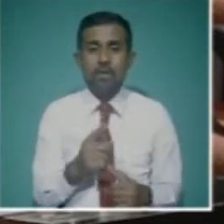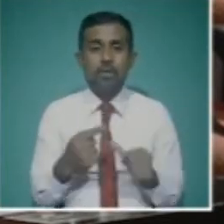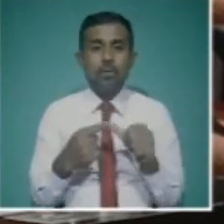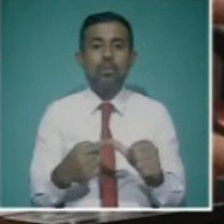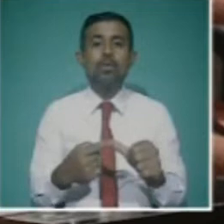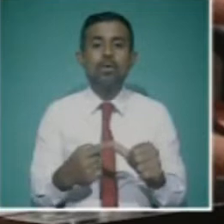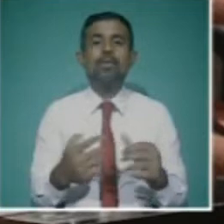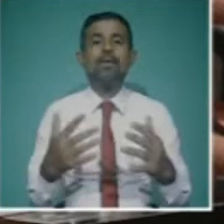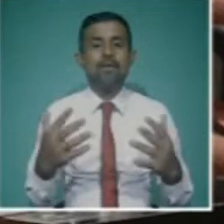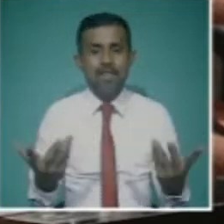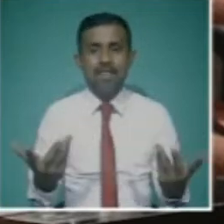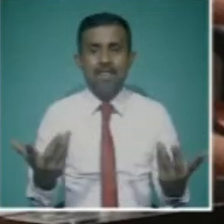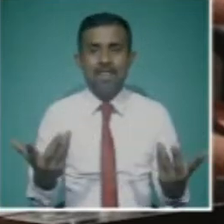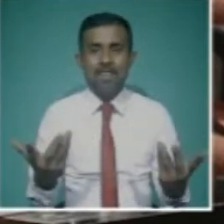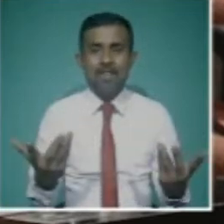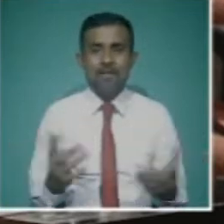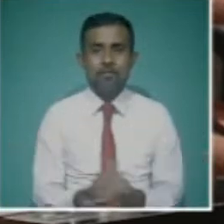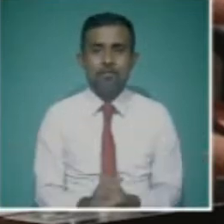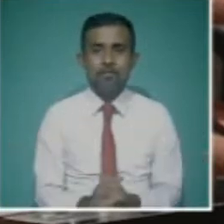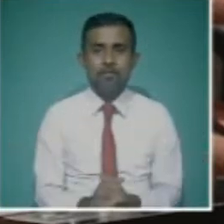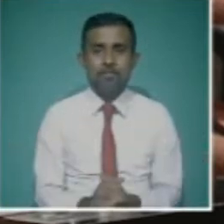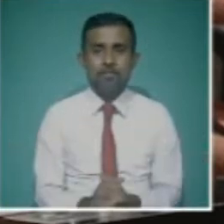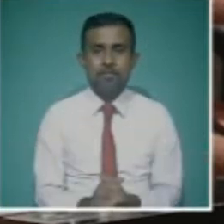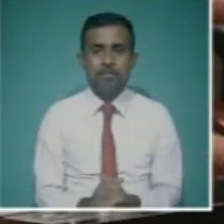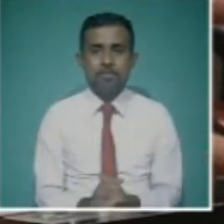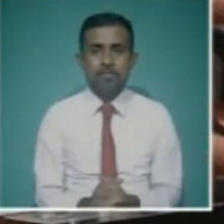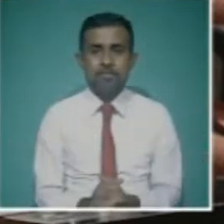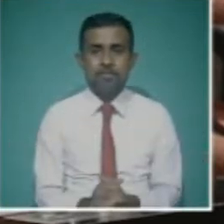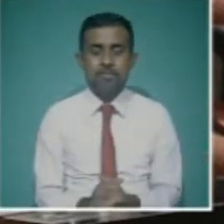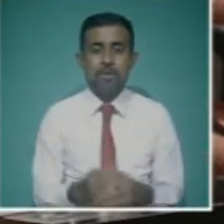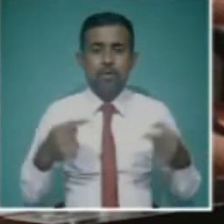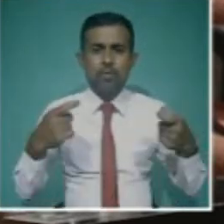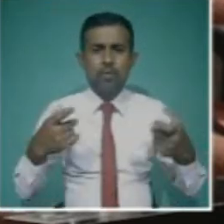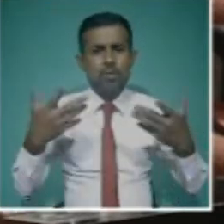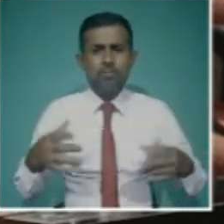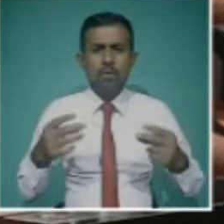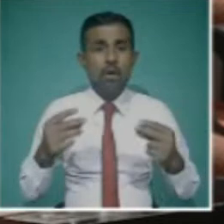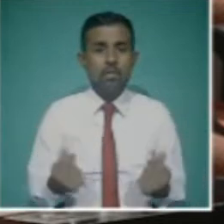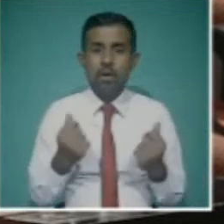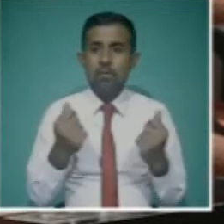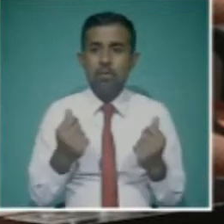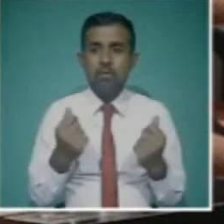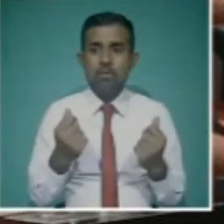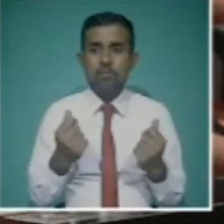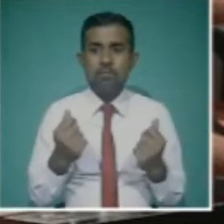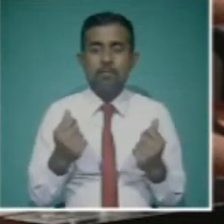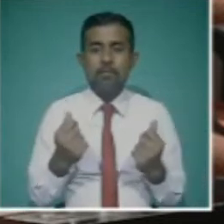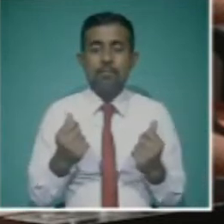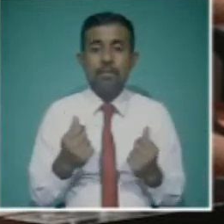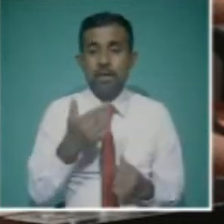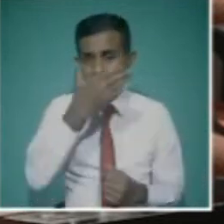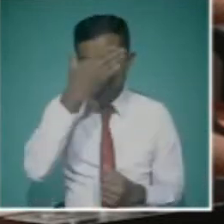At the immediate aftermath of the war coming to an end, the Tamil people were actually